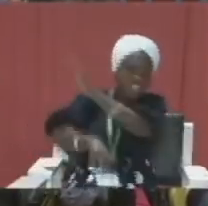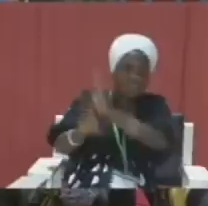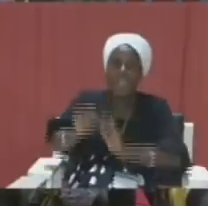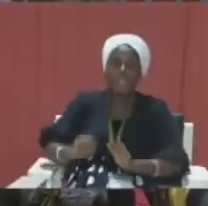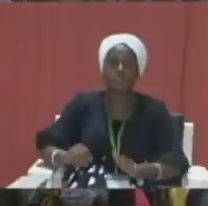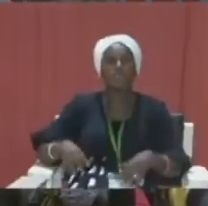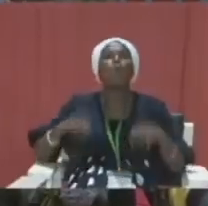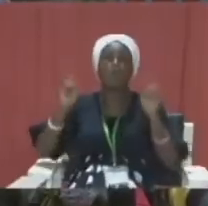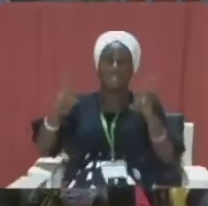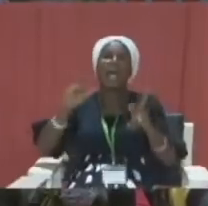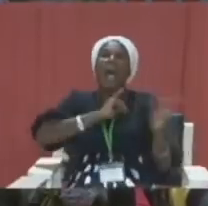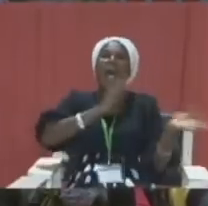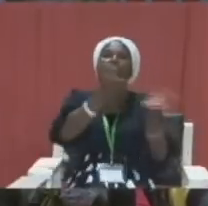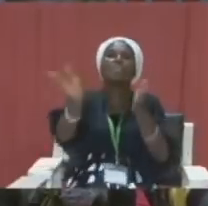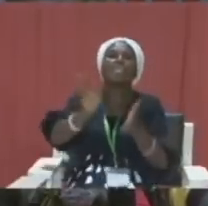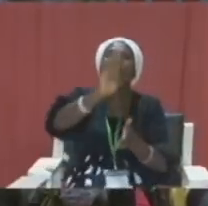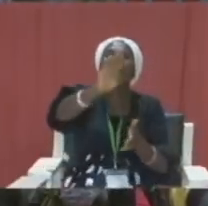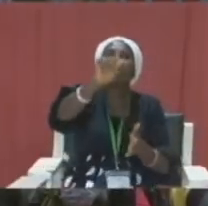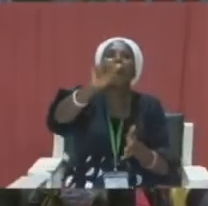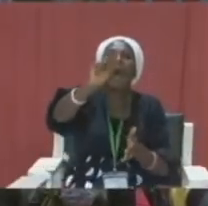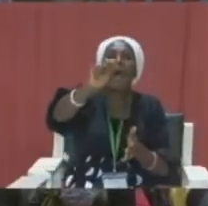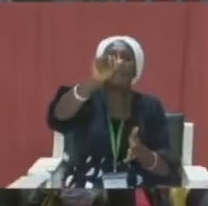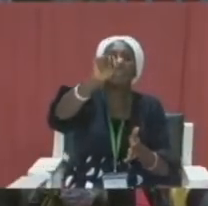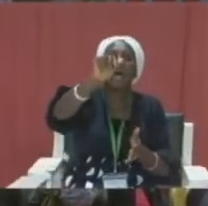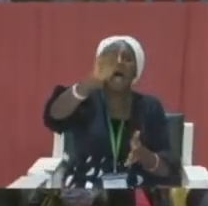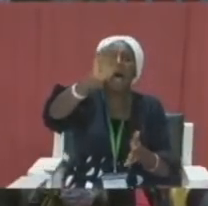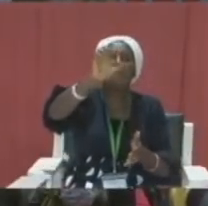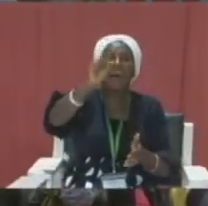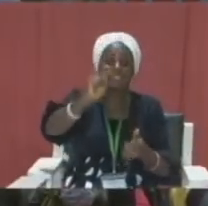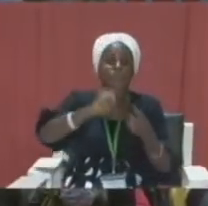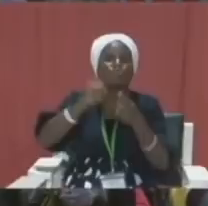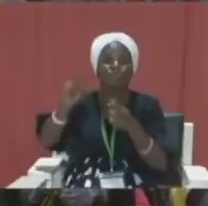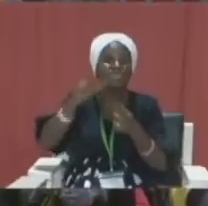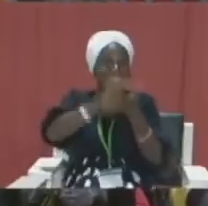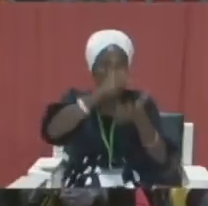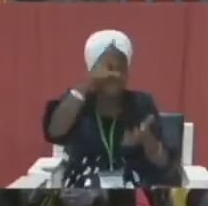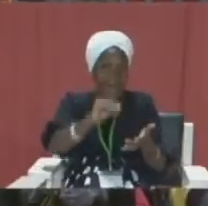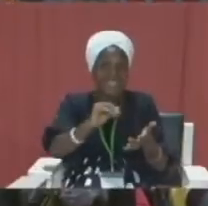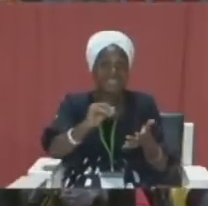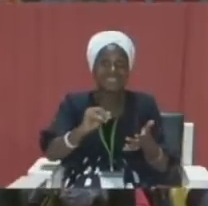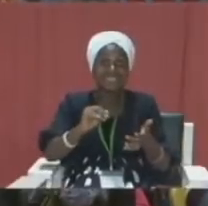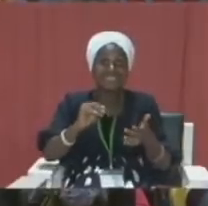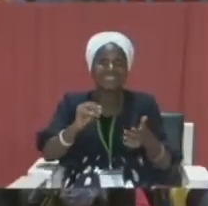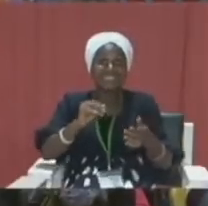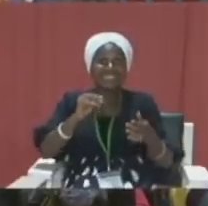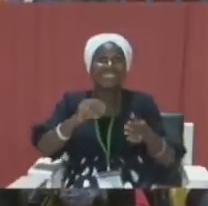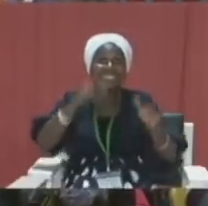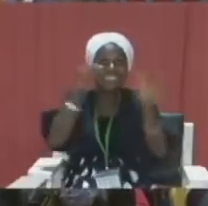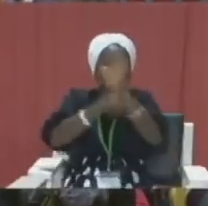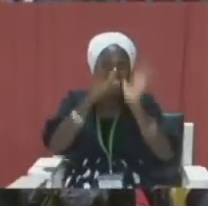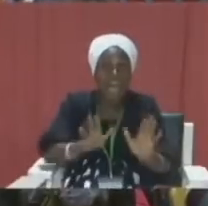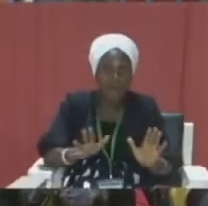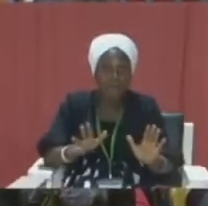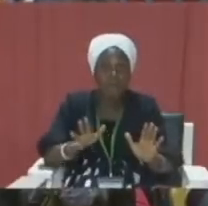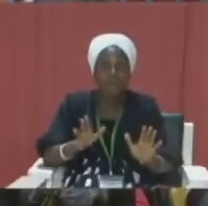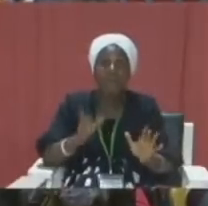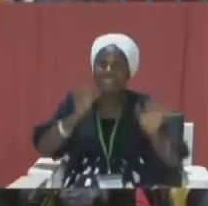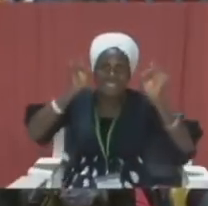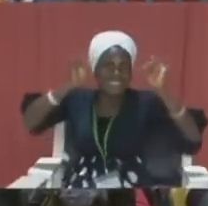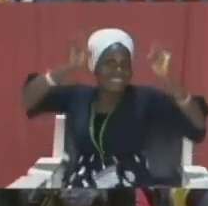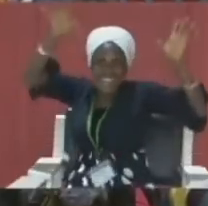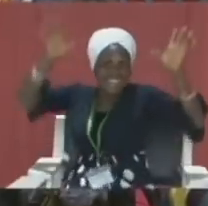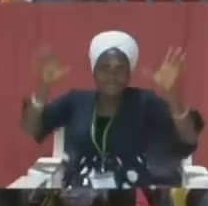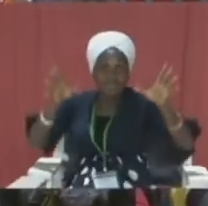murderer, a thief, a drug boy, a troubler of the society, a kidnapper, an armed